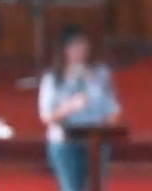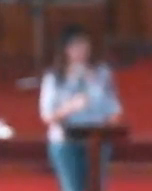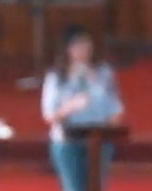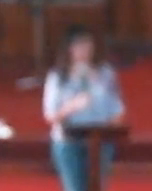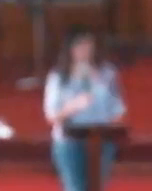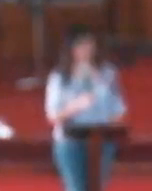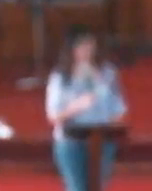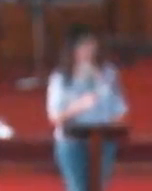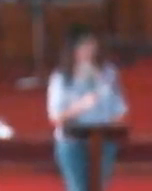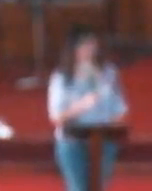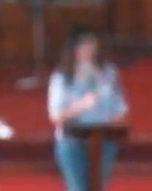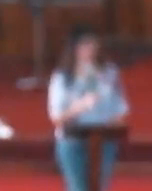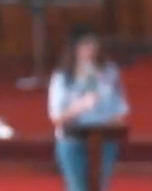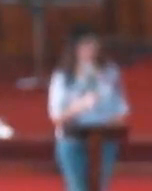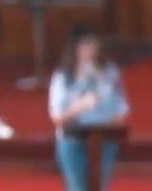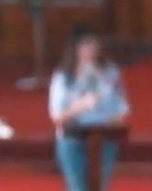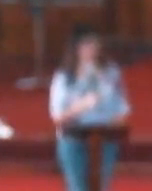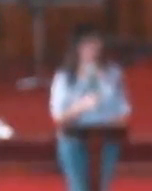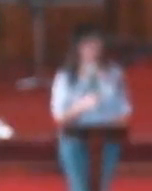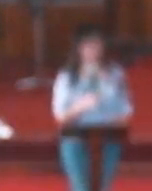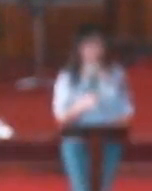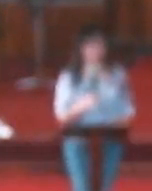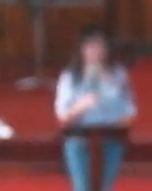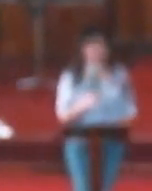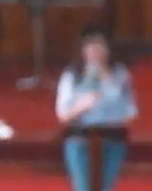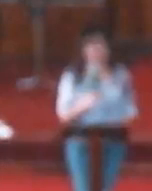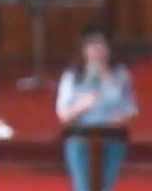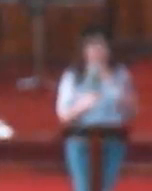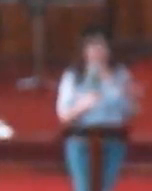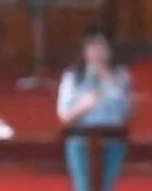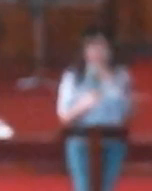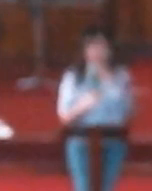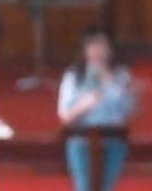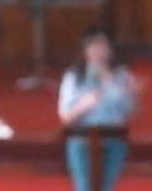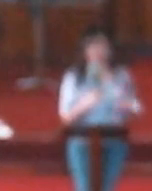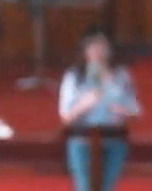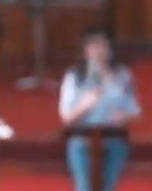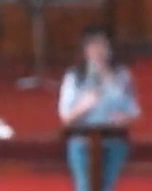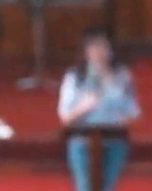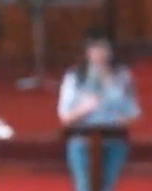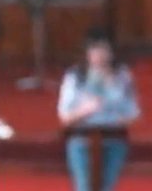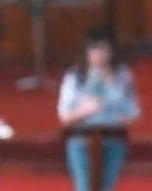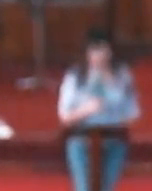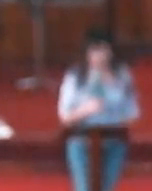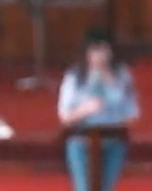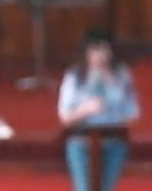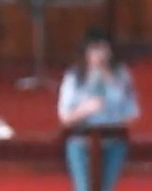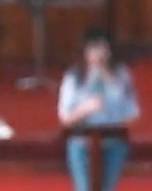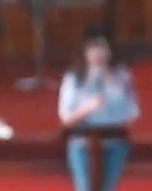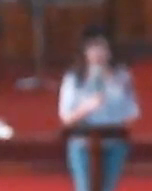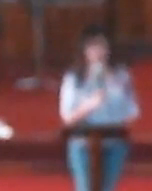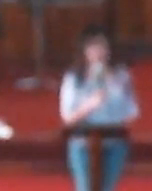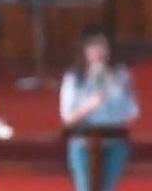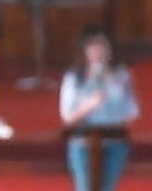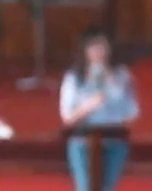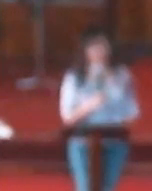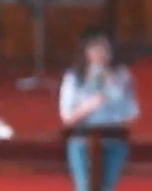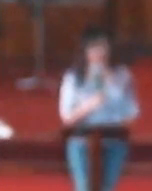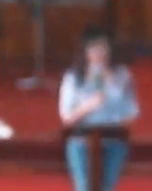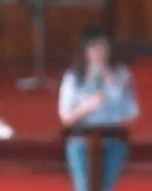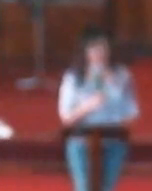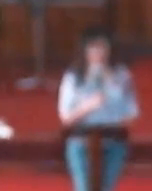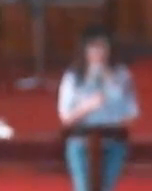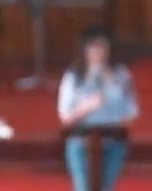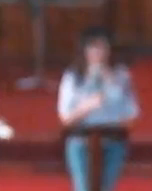yo le pedí que ella lo orara al final de la alabanza. And then I asked her to pray it at the end of the praise and worship service.